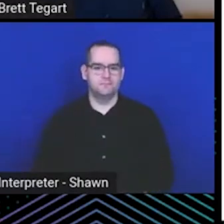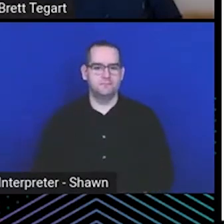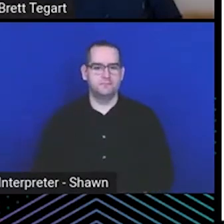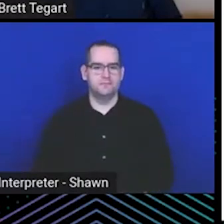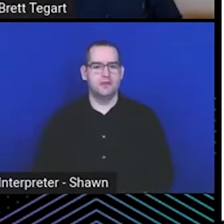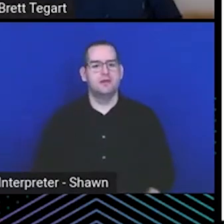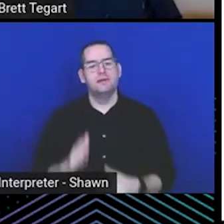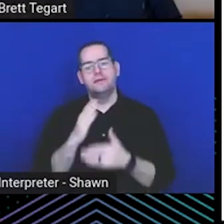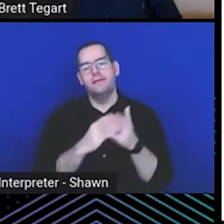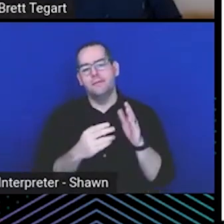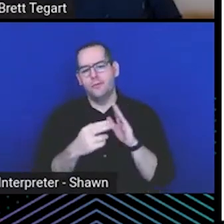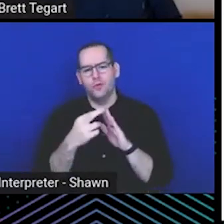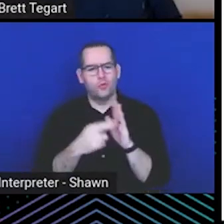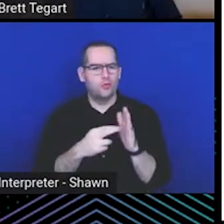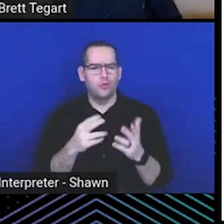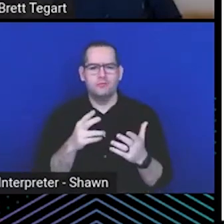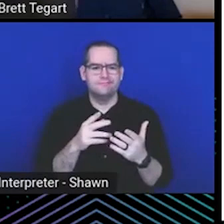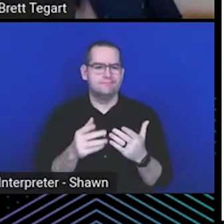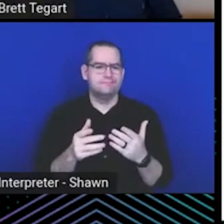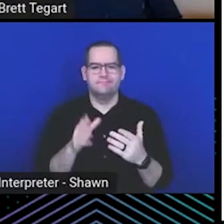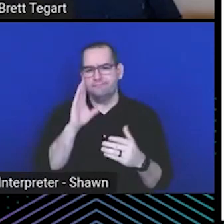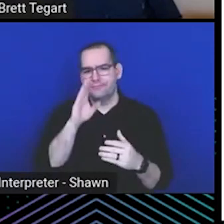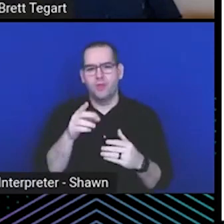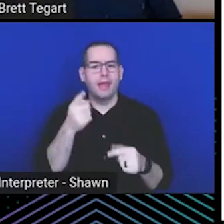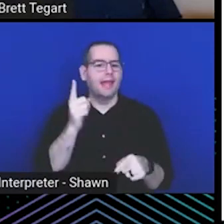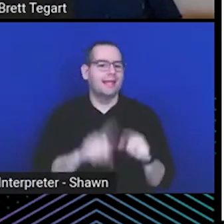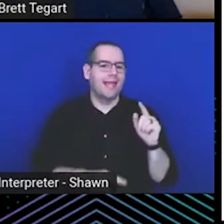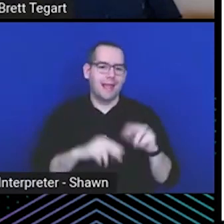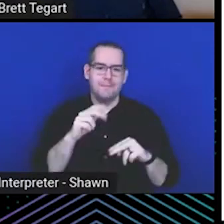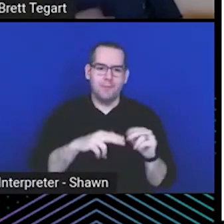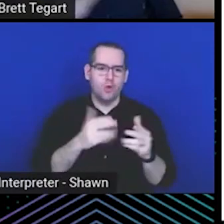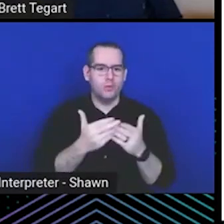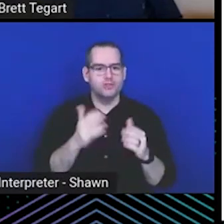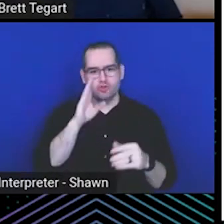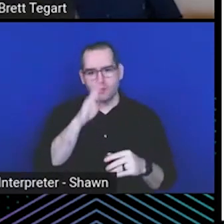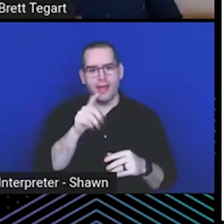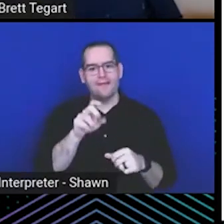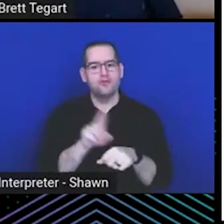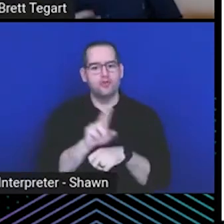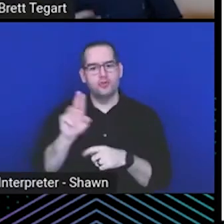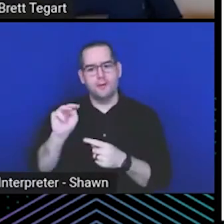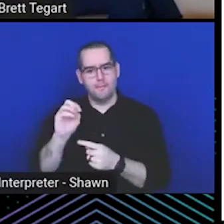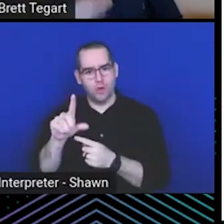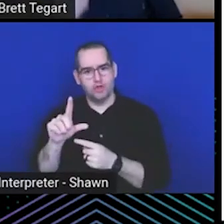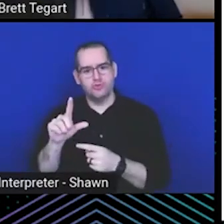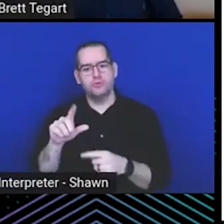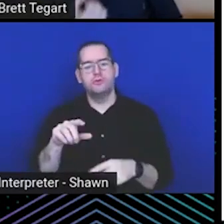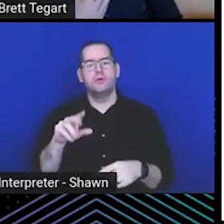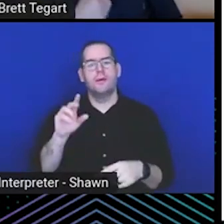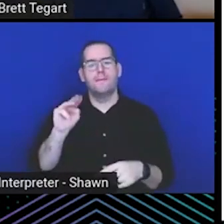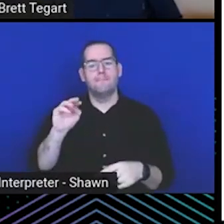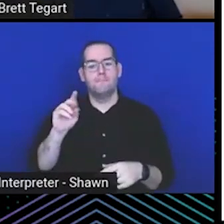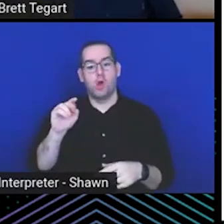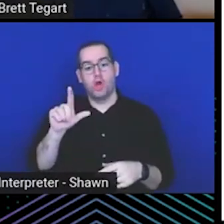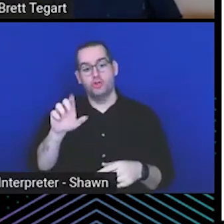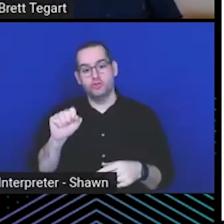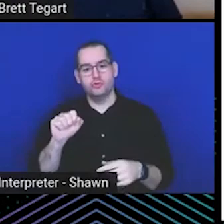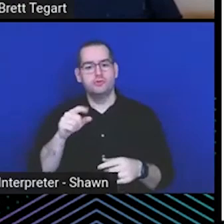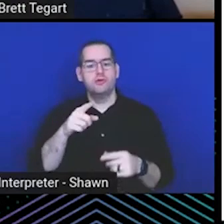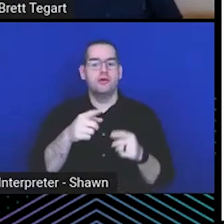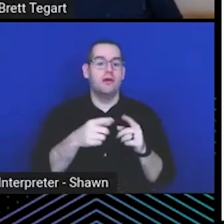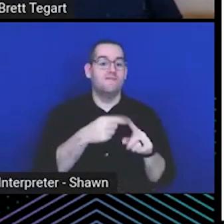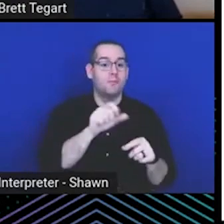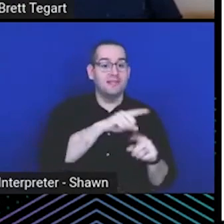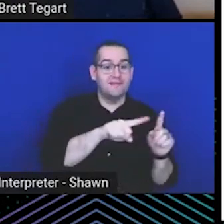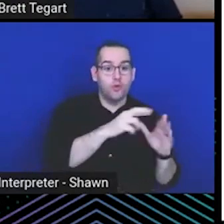rules are fairly straightforward. You can't build a resource directly. You have to use modules. You can't pull modules from a different registry or